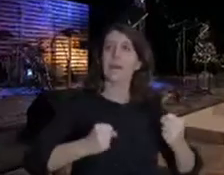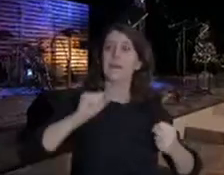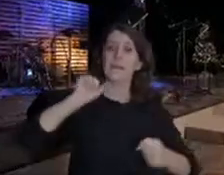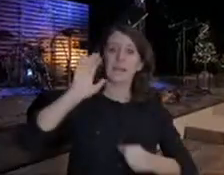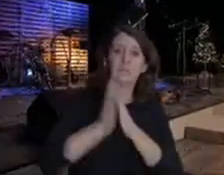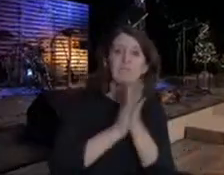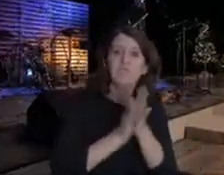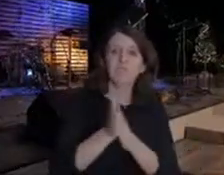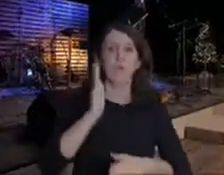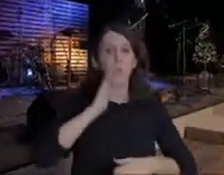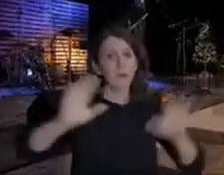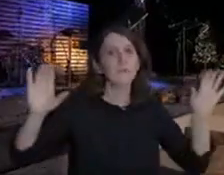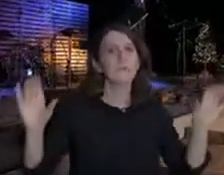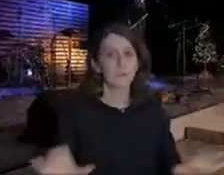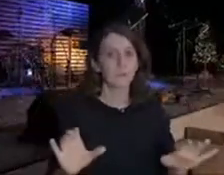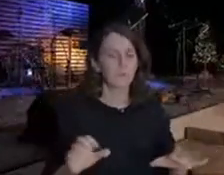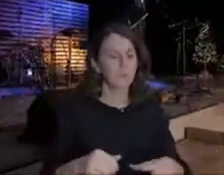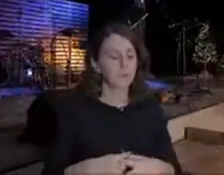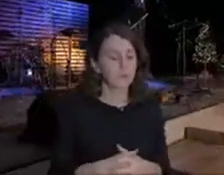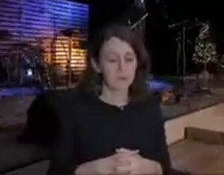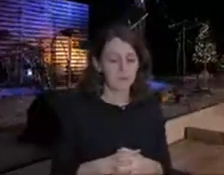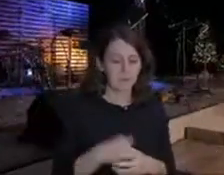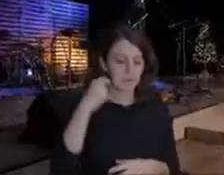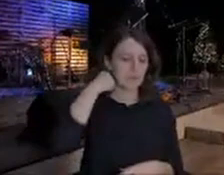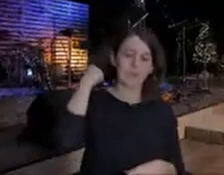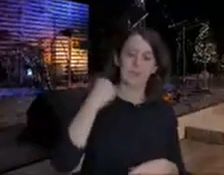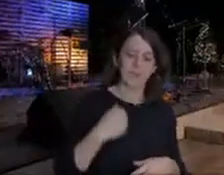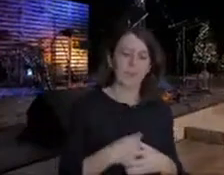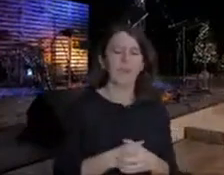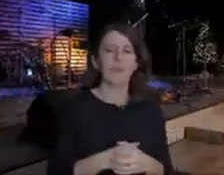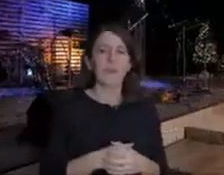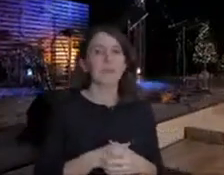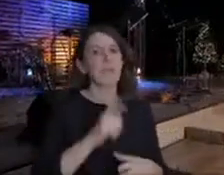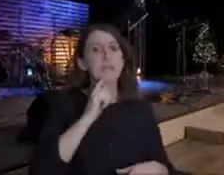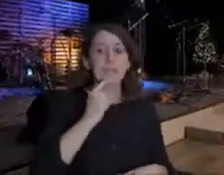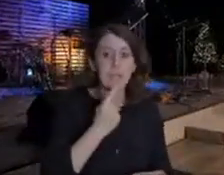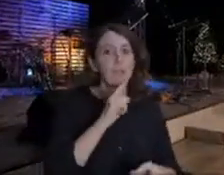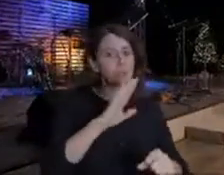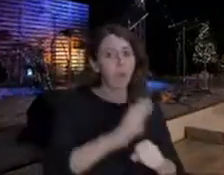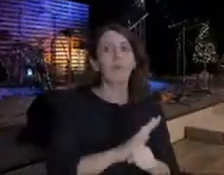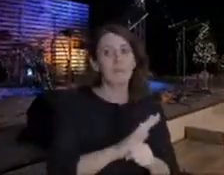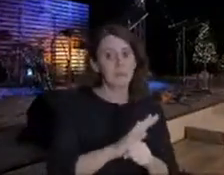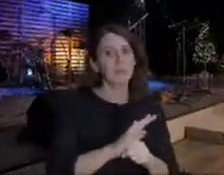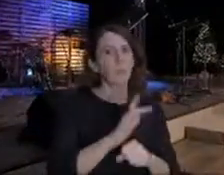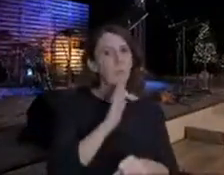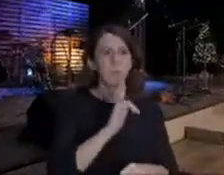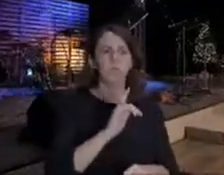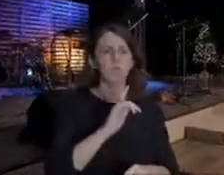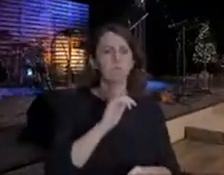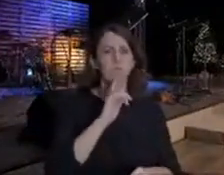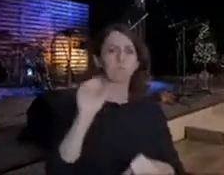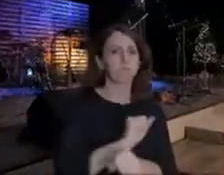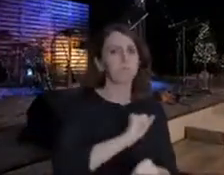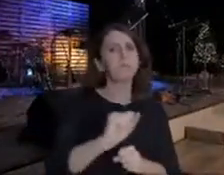this." Amen. Right, you can't have pinky promises aren't that strong. You know what I'm talking about? Like, you can't have a stronger promise